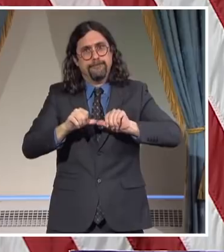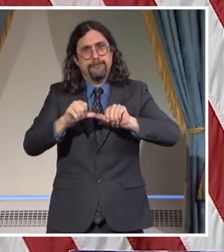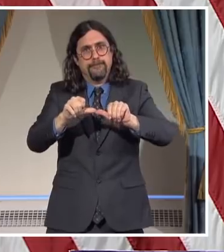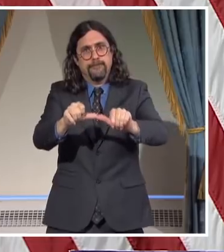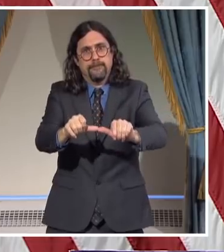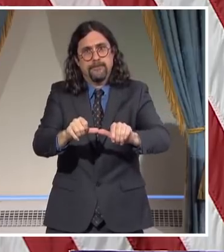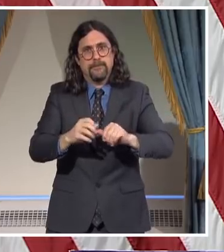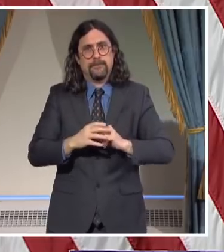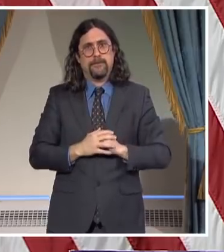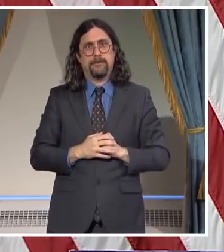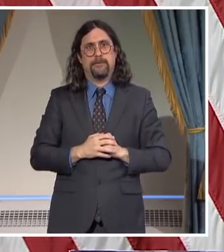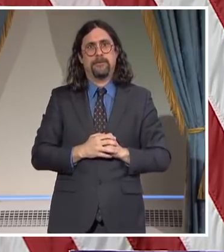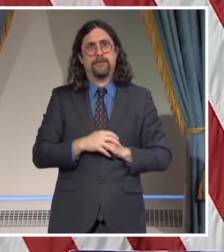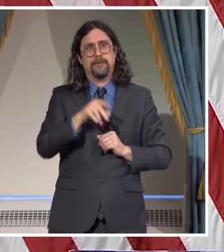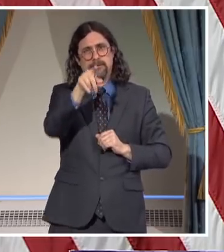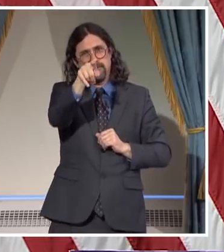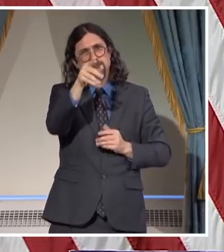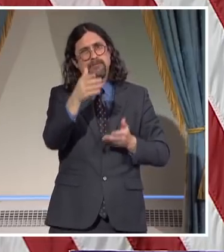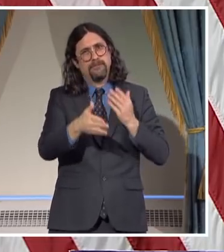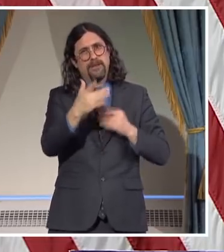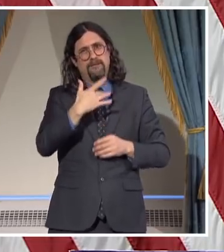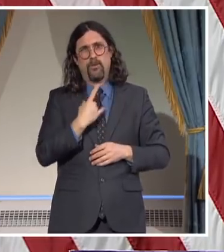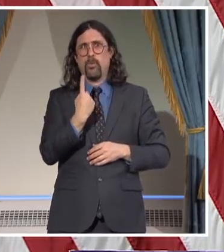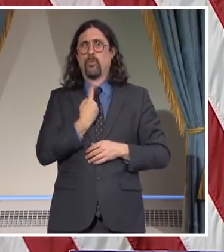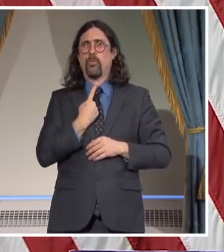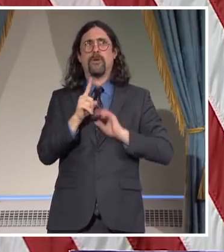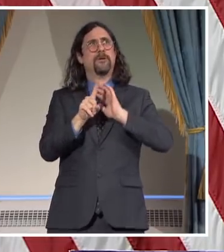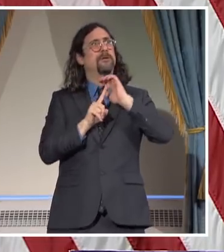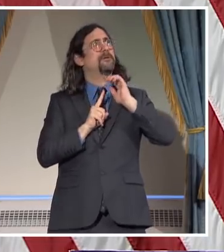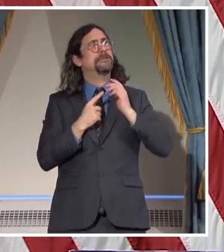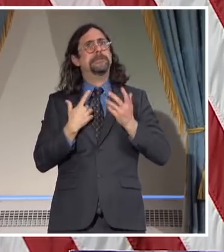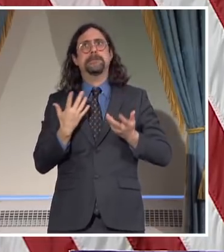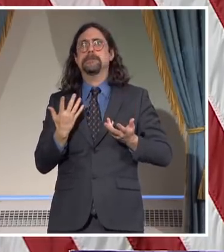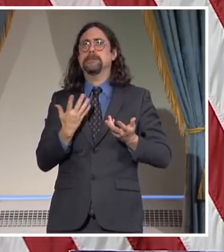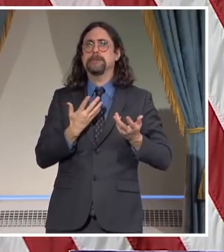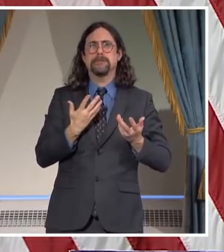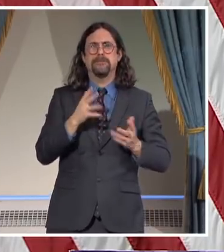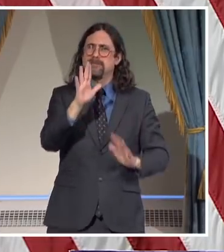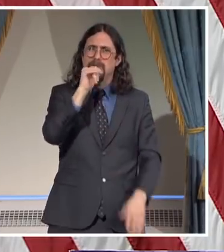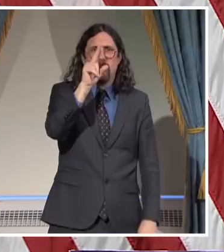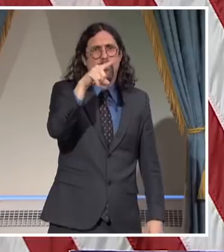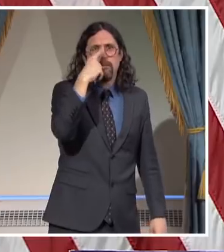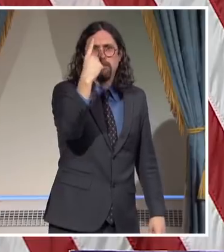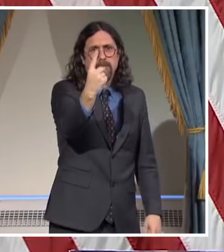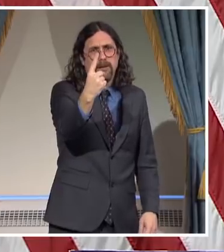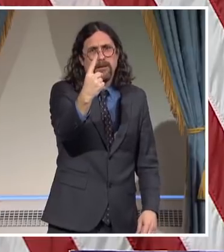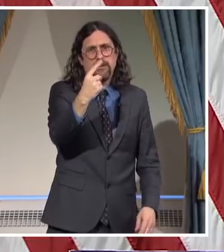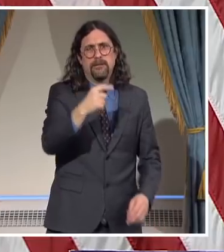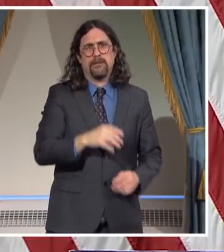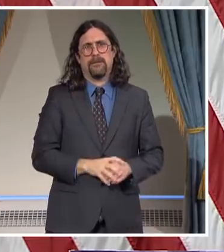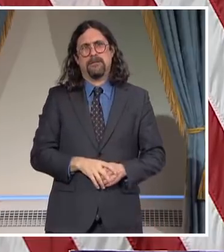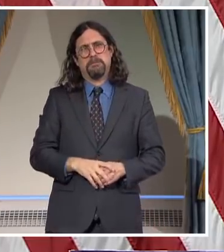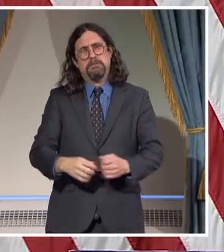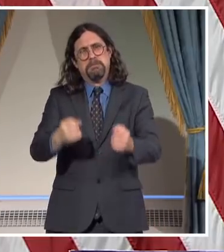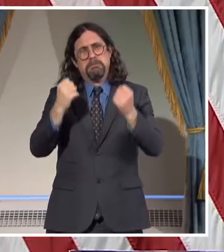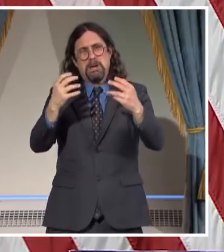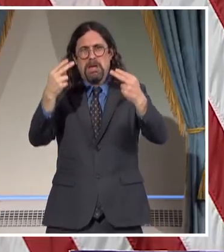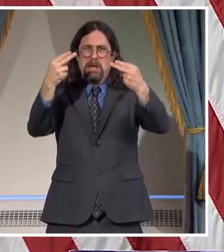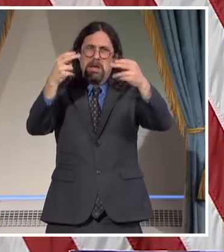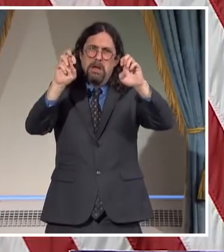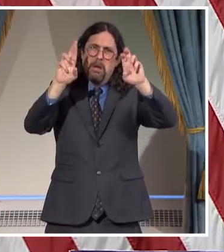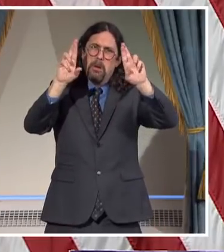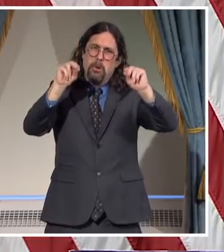There's a lot of heroes out there who are going to help us save lives. And that's what we do here in New York City. That's a New York